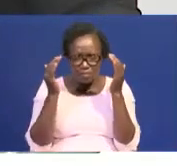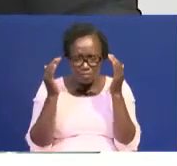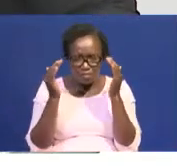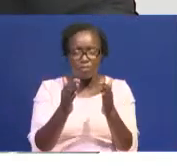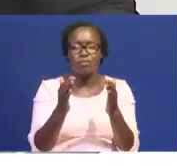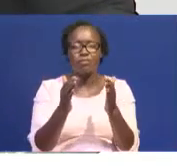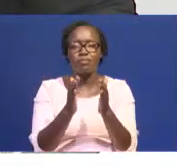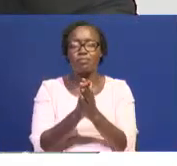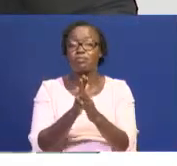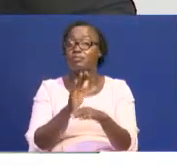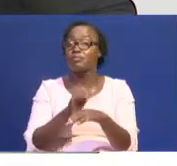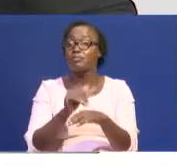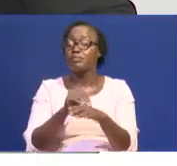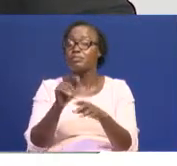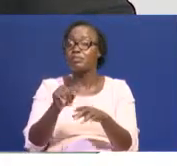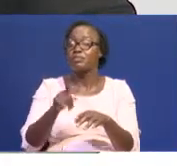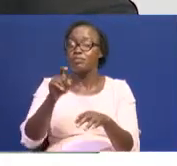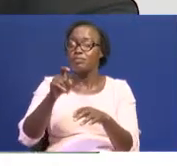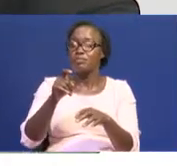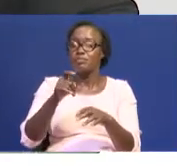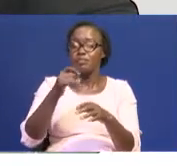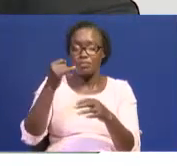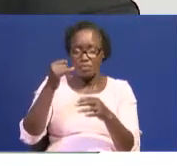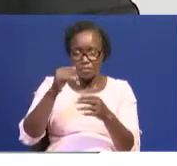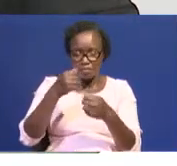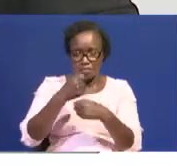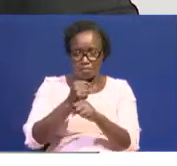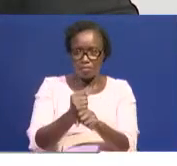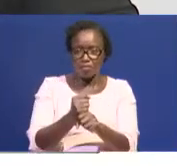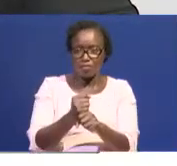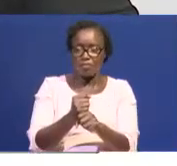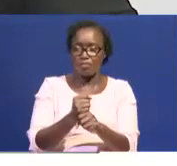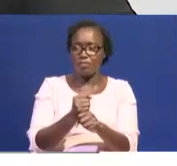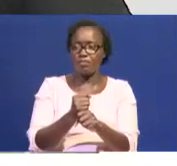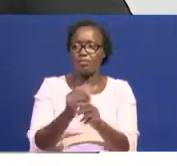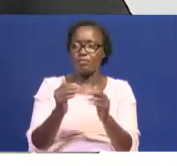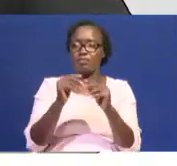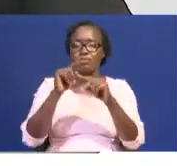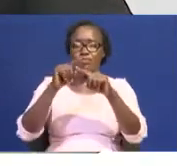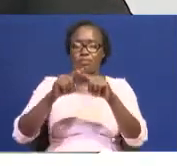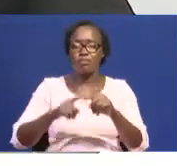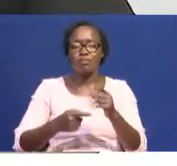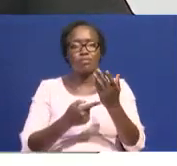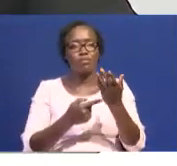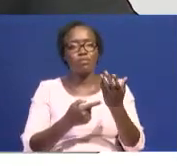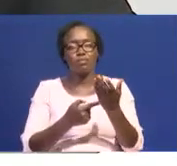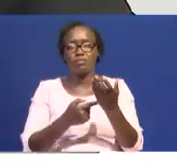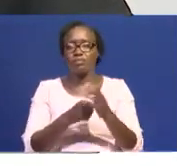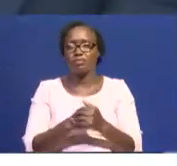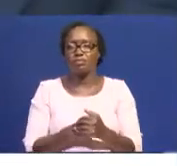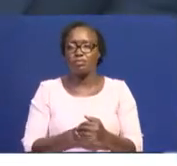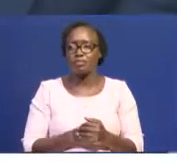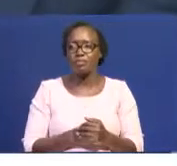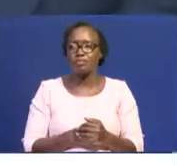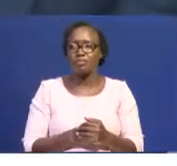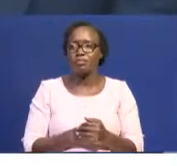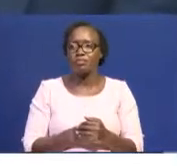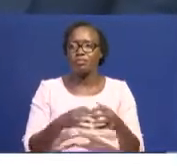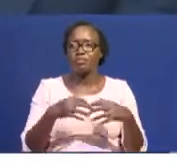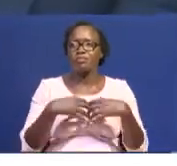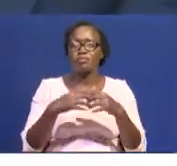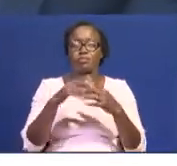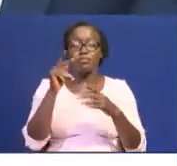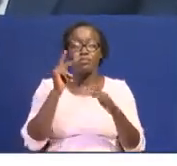with calls emerging on the need for reinvention, specialization, and leveraging on technology. The